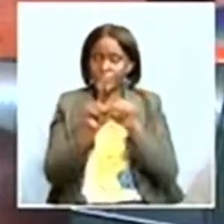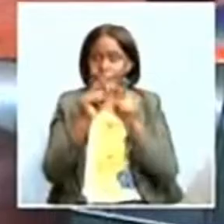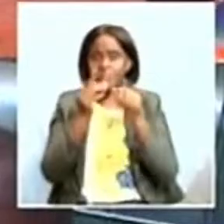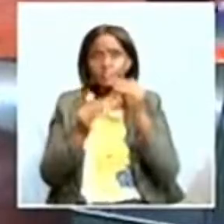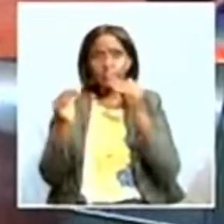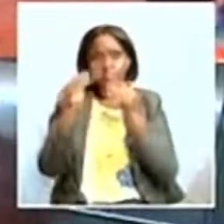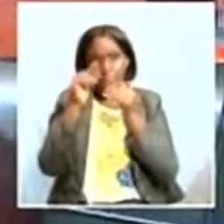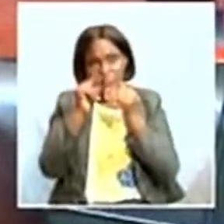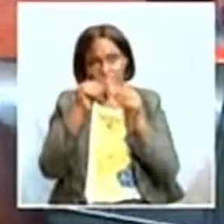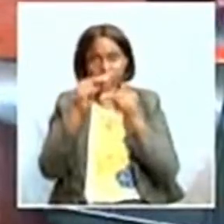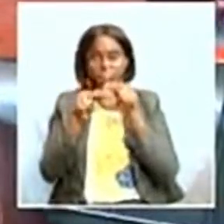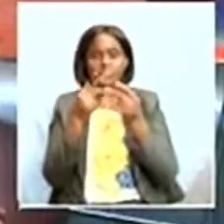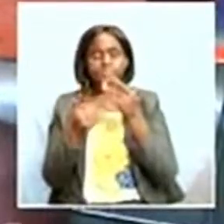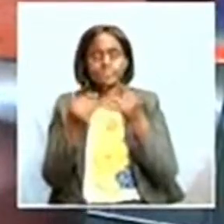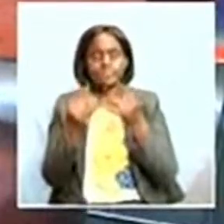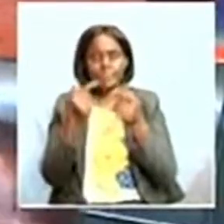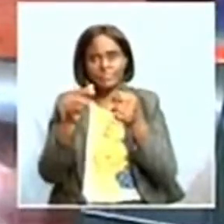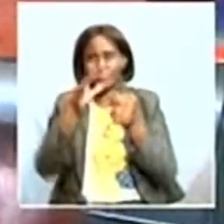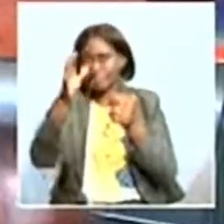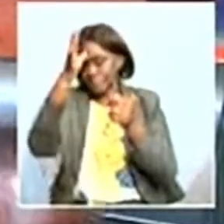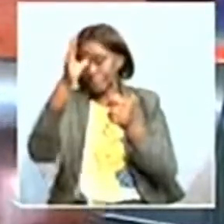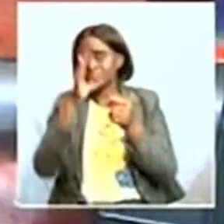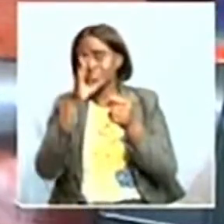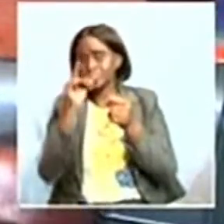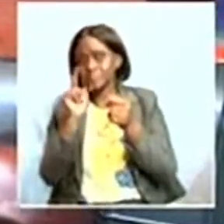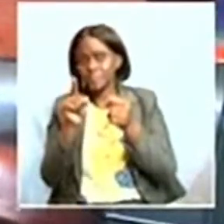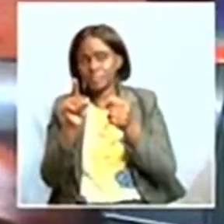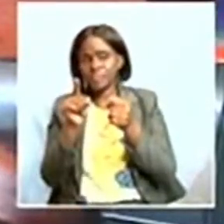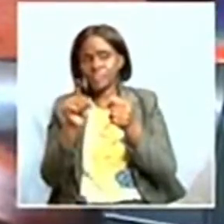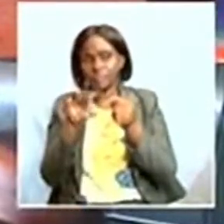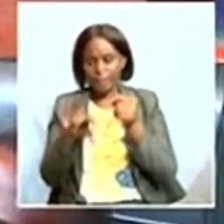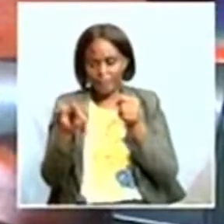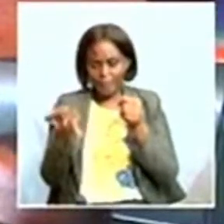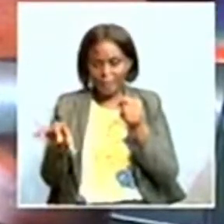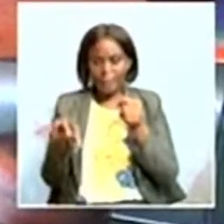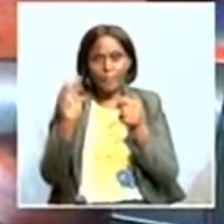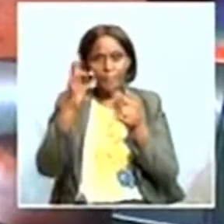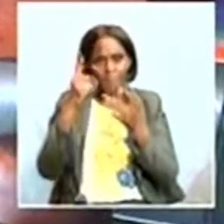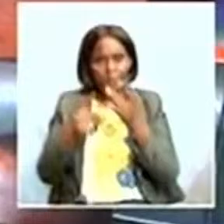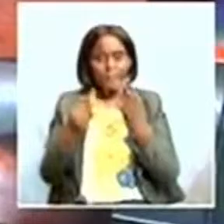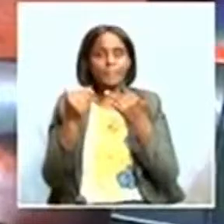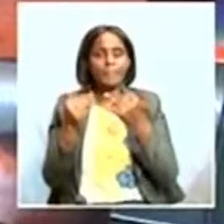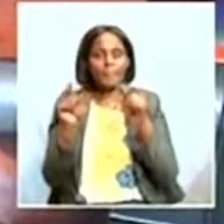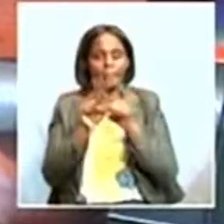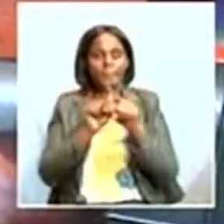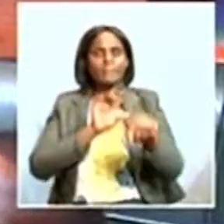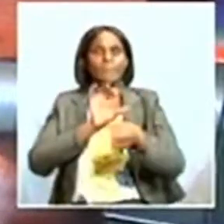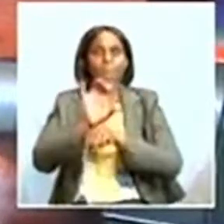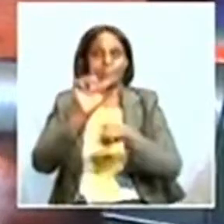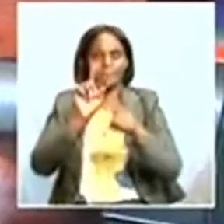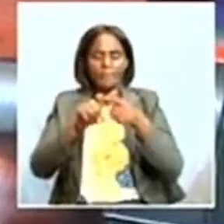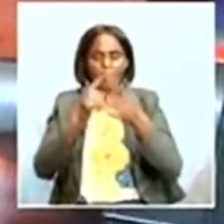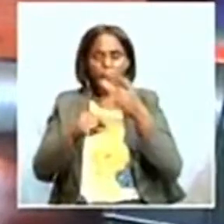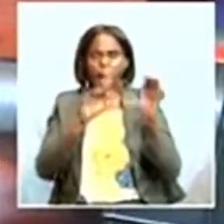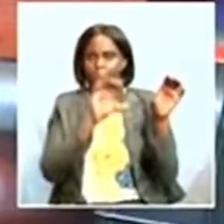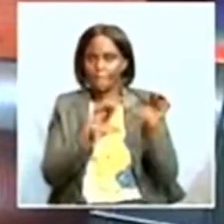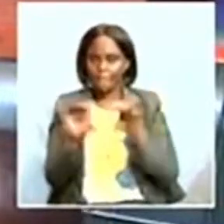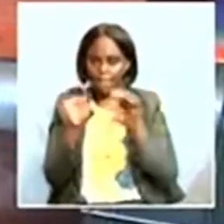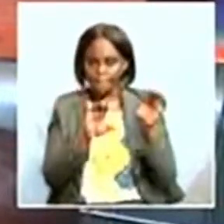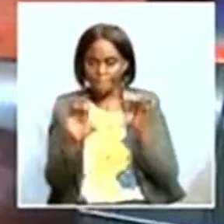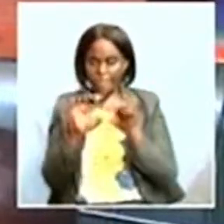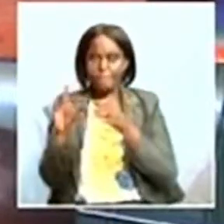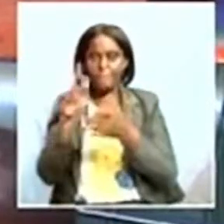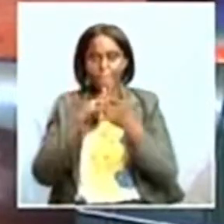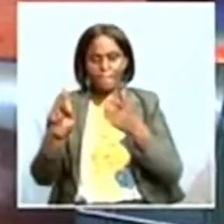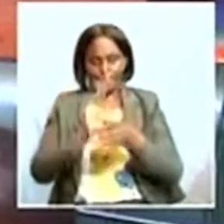upgrade this, it means parents, children will be now forced to be doing